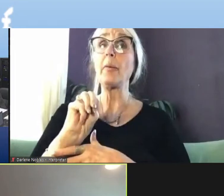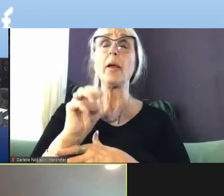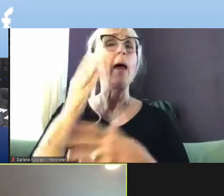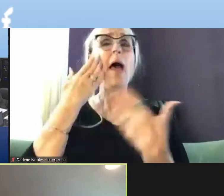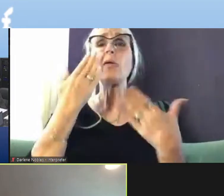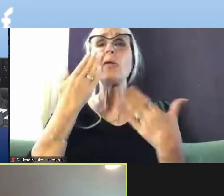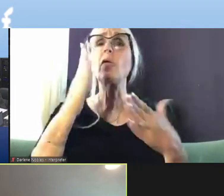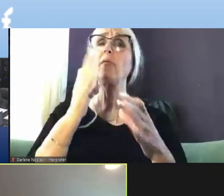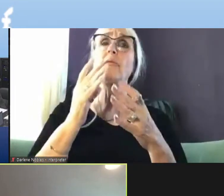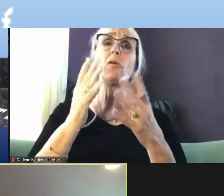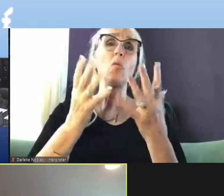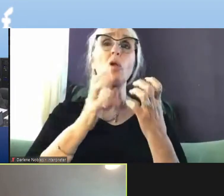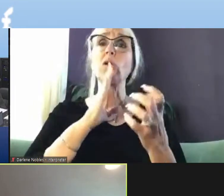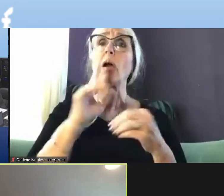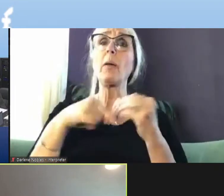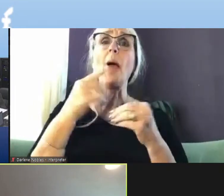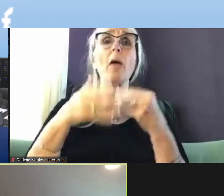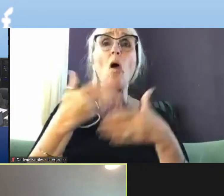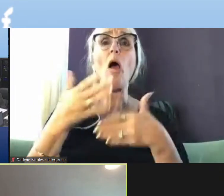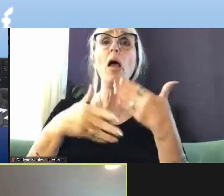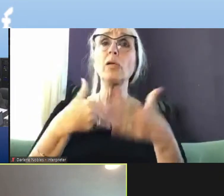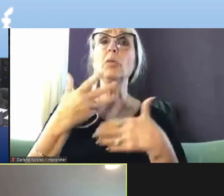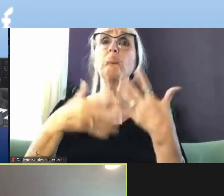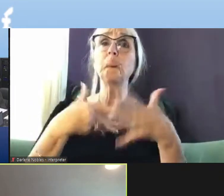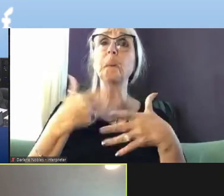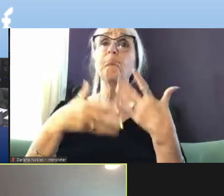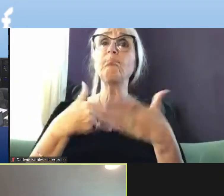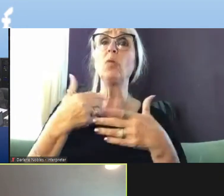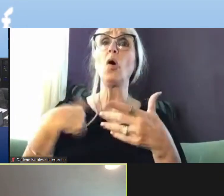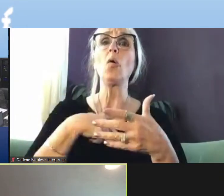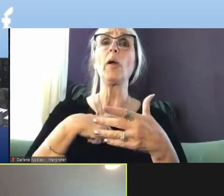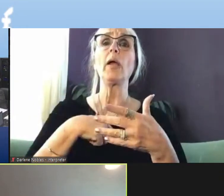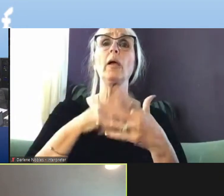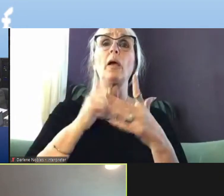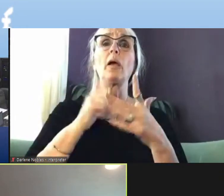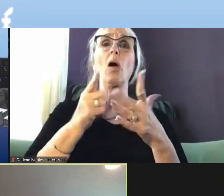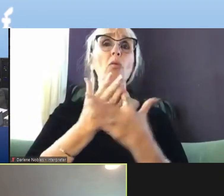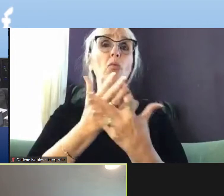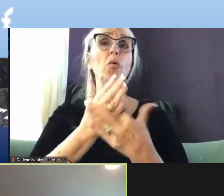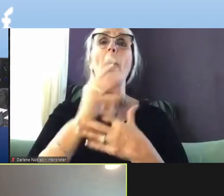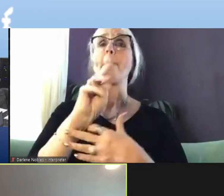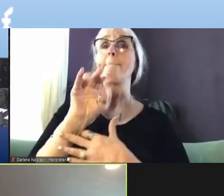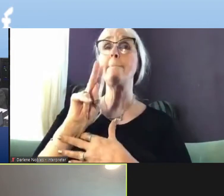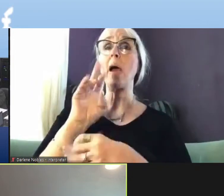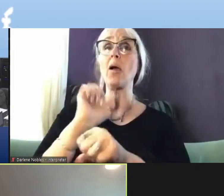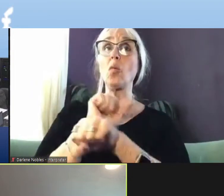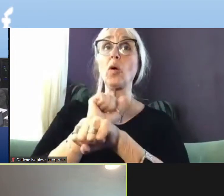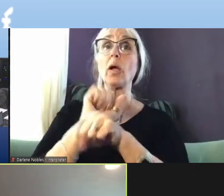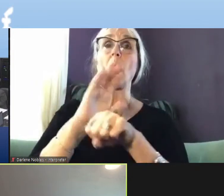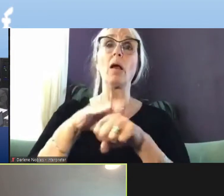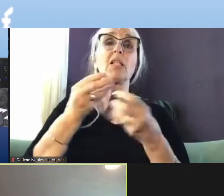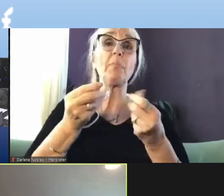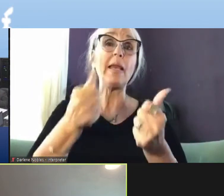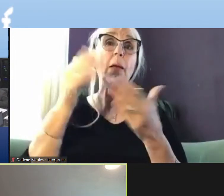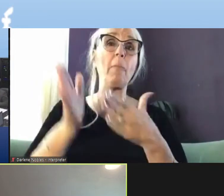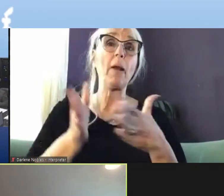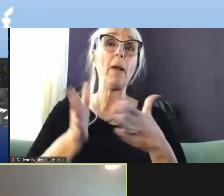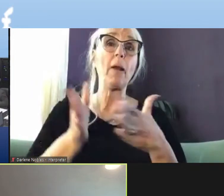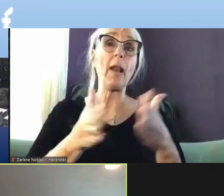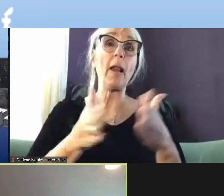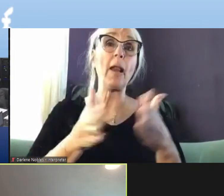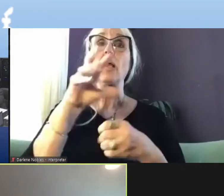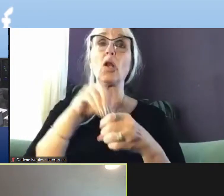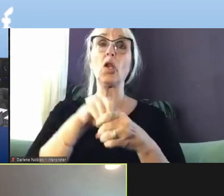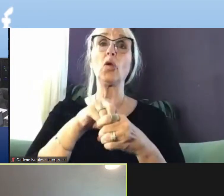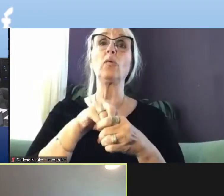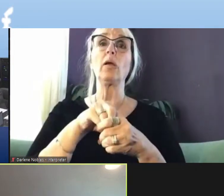little bit about the process we've been going through, and then Mike's been working on a spending plan that we have included in the packet as a draft,